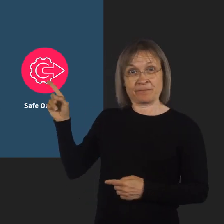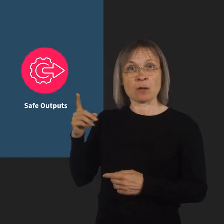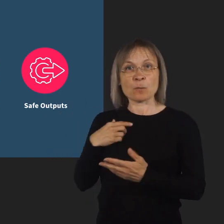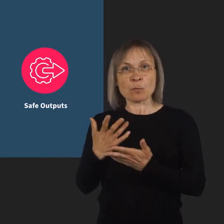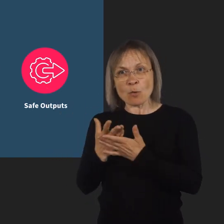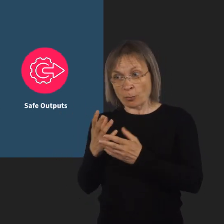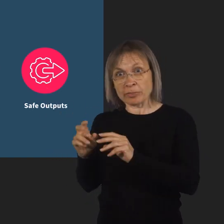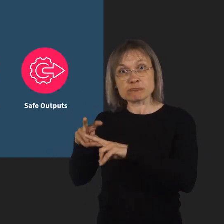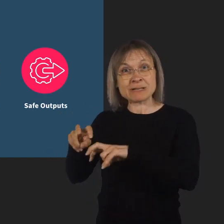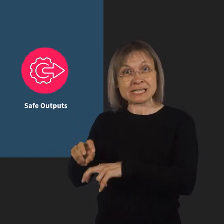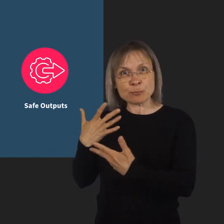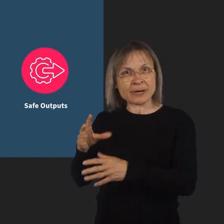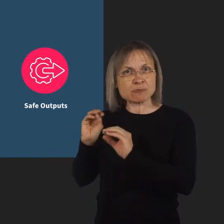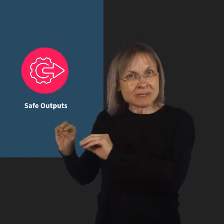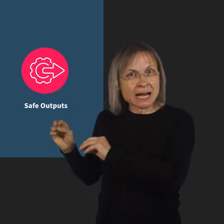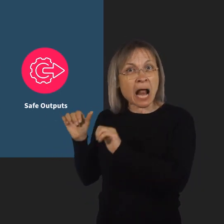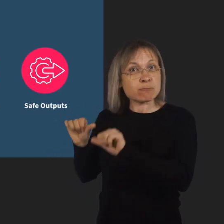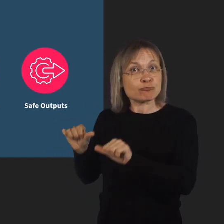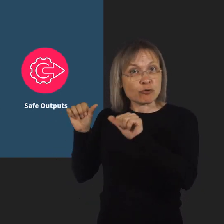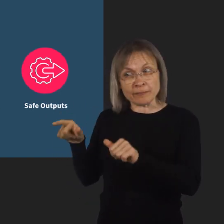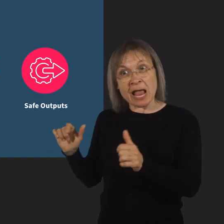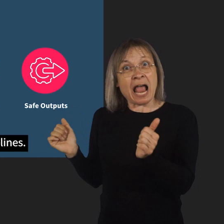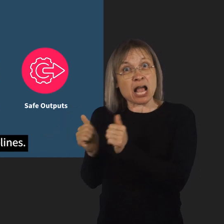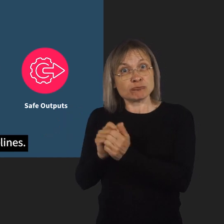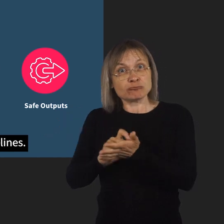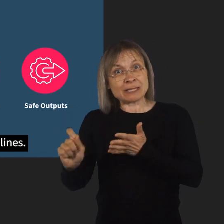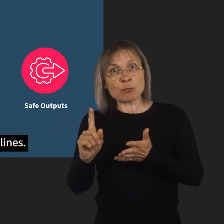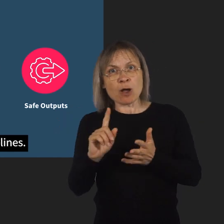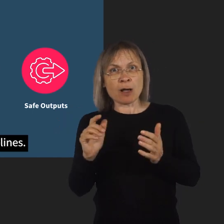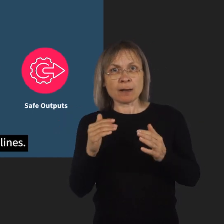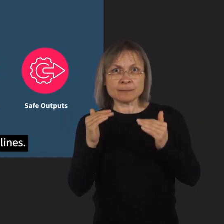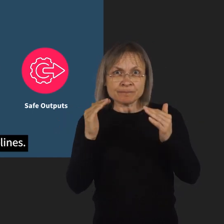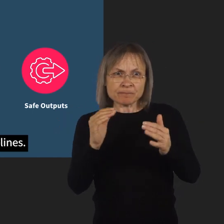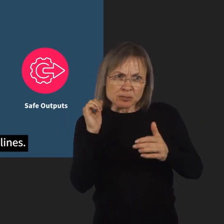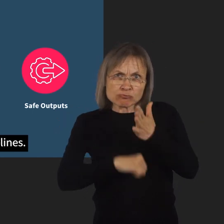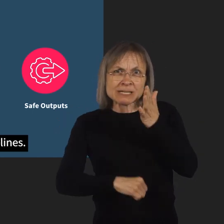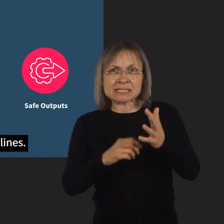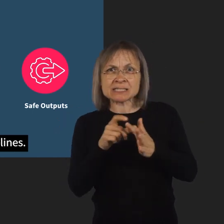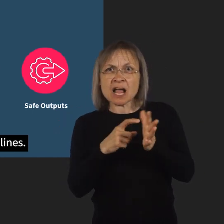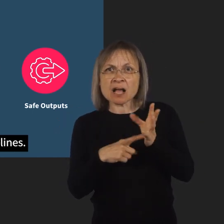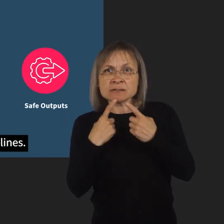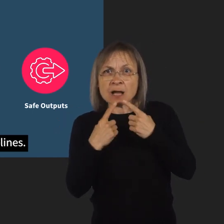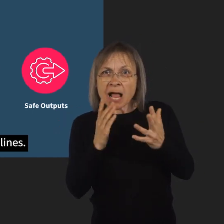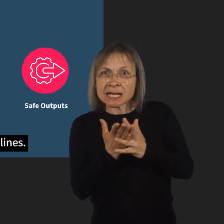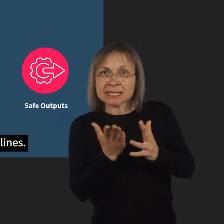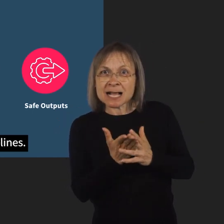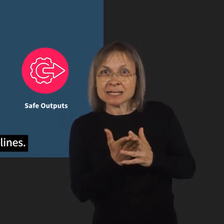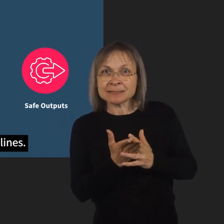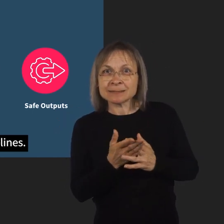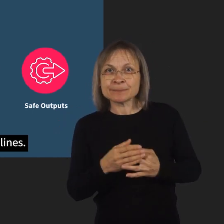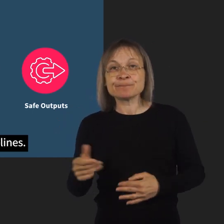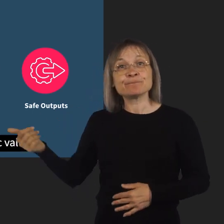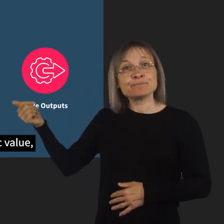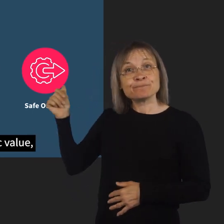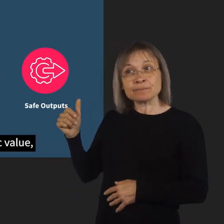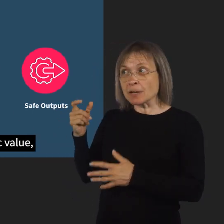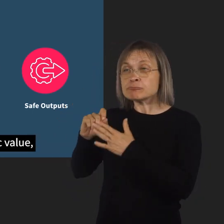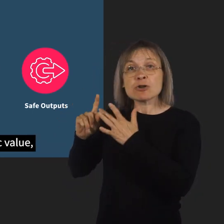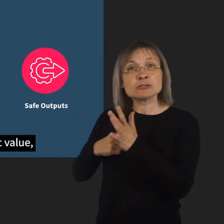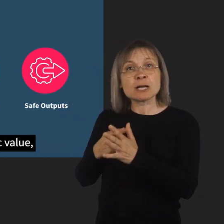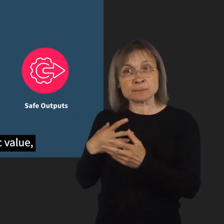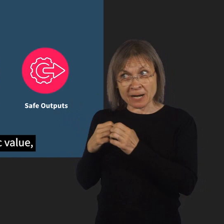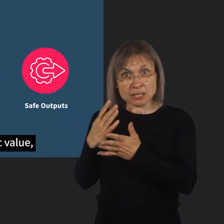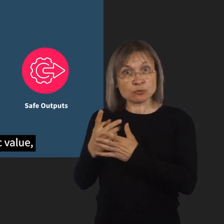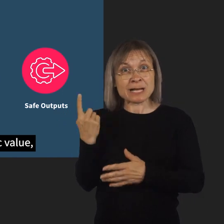means we work with trained and approved researchers who have signed up to strict data access guidelines. We also